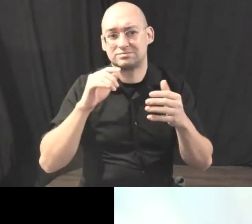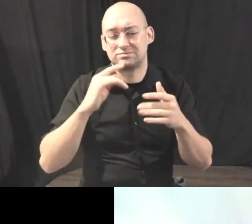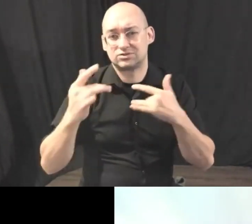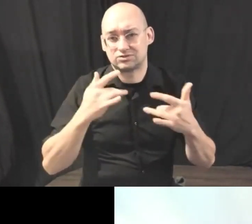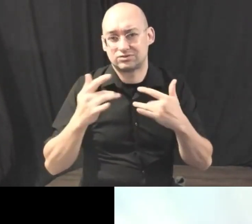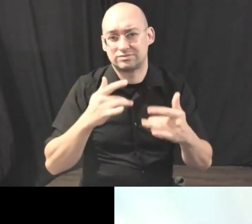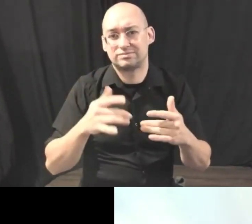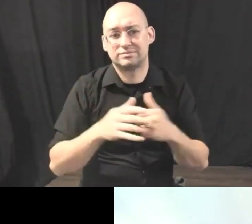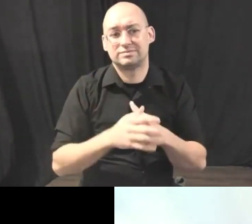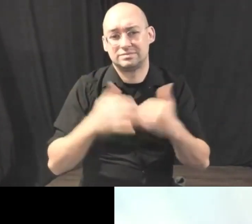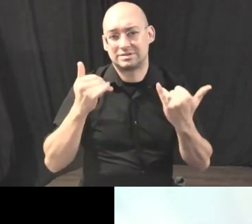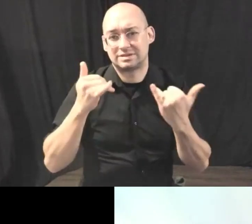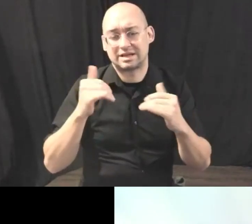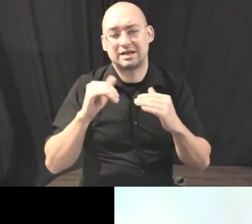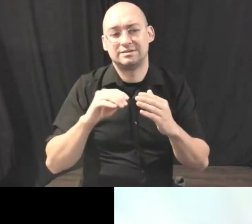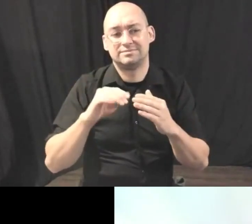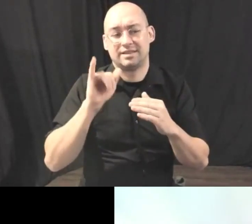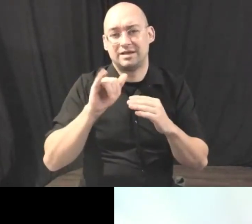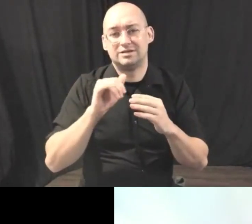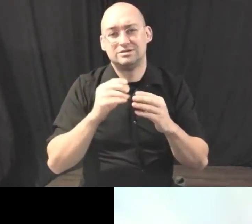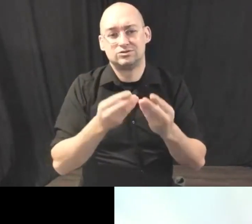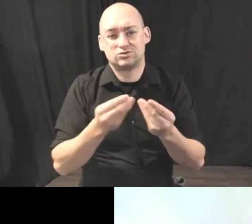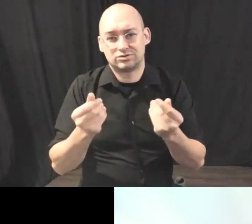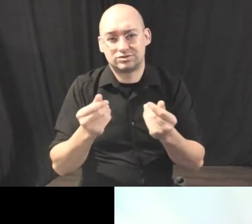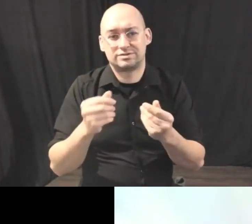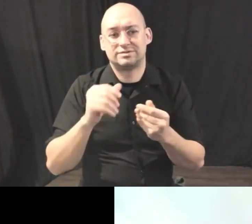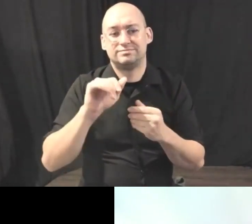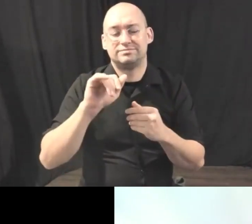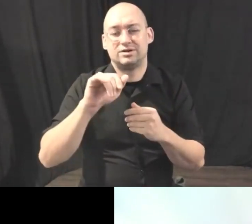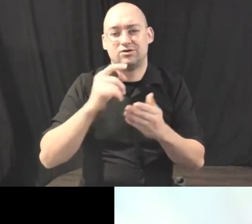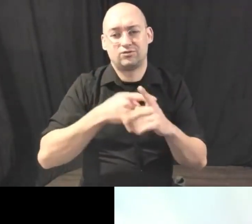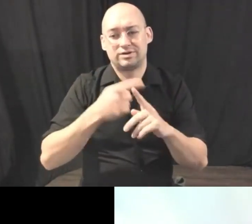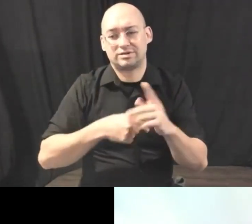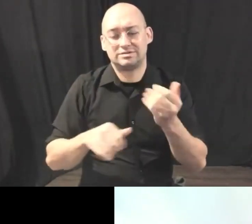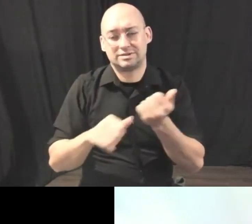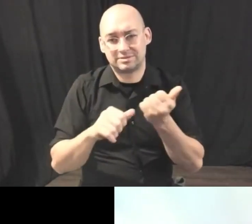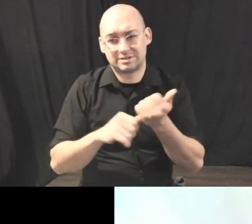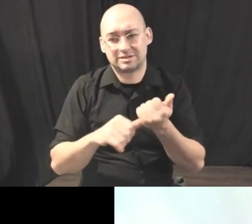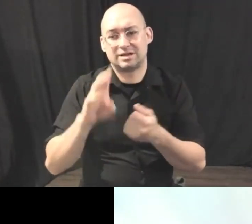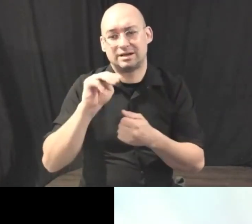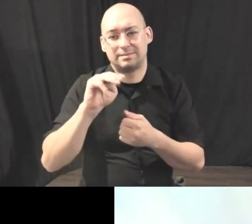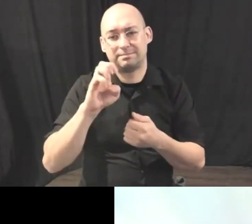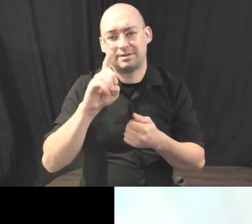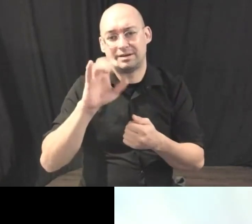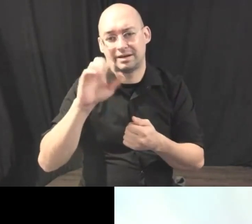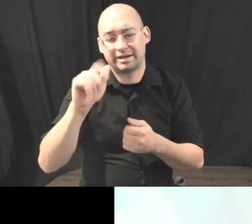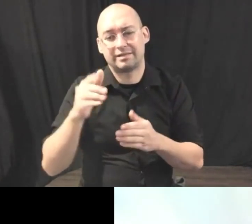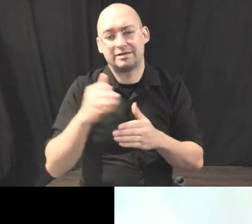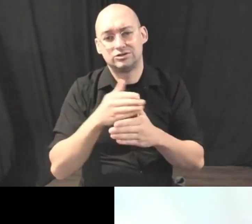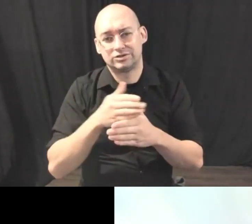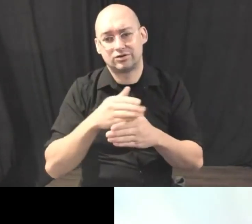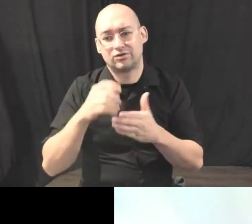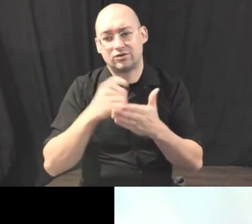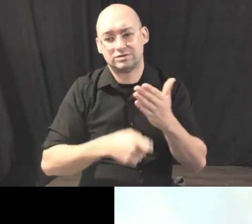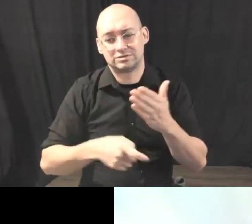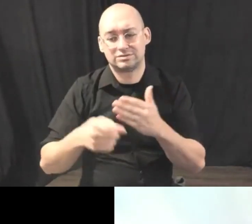that incremental solutions such as rental subsidies and addressing the Medi-Cal share of costs really previously